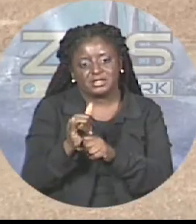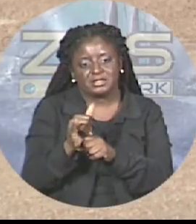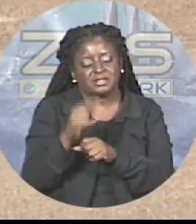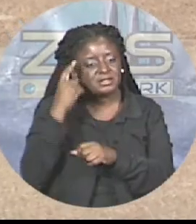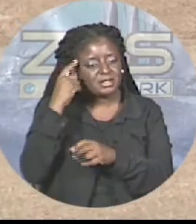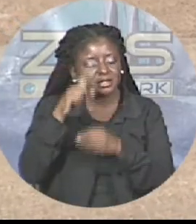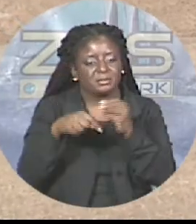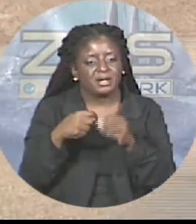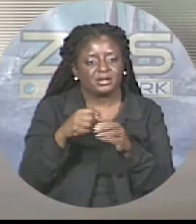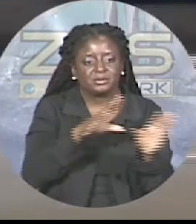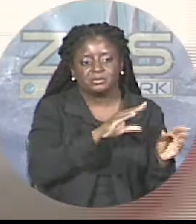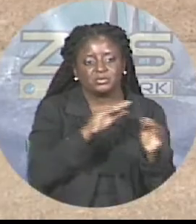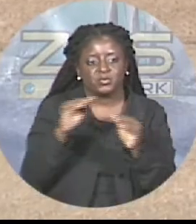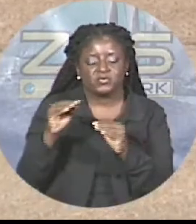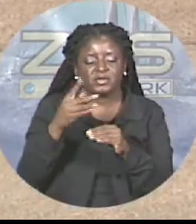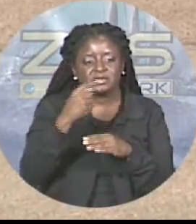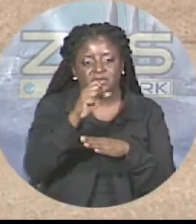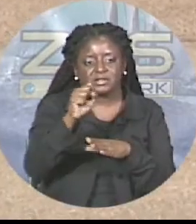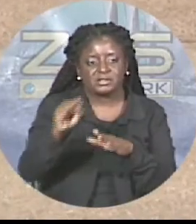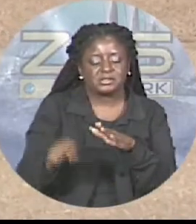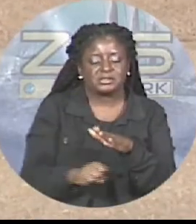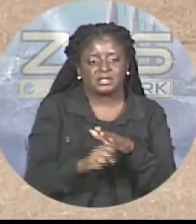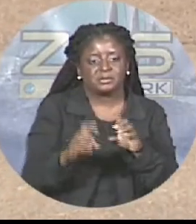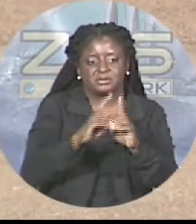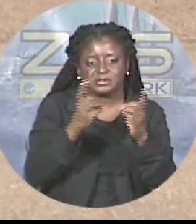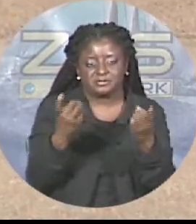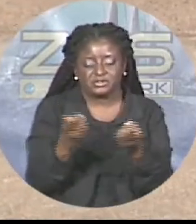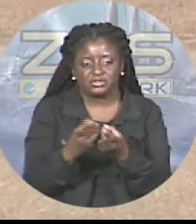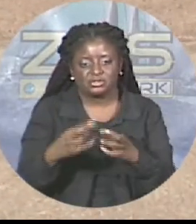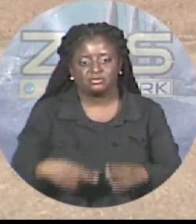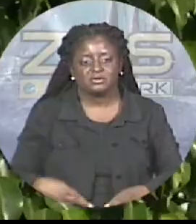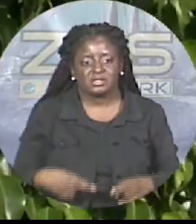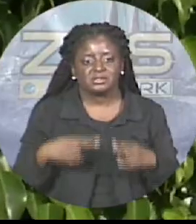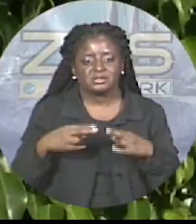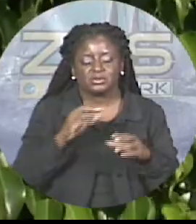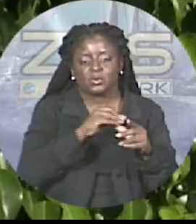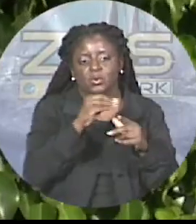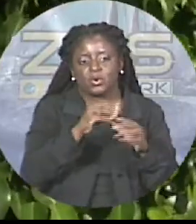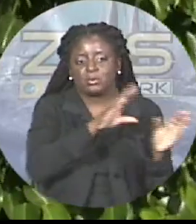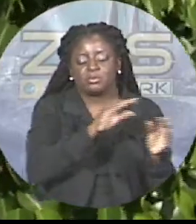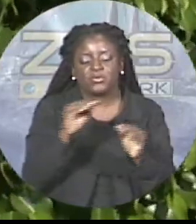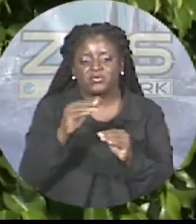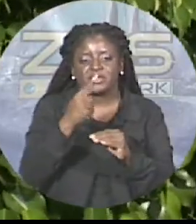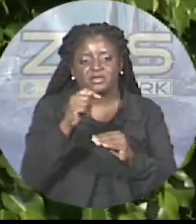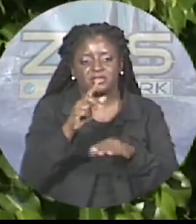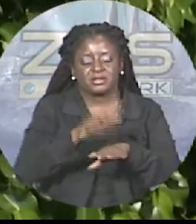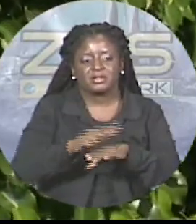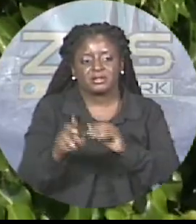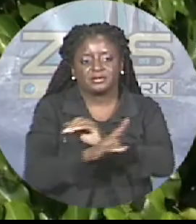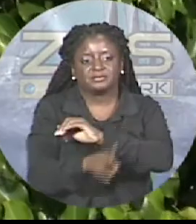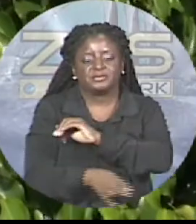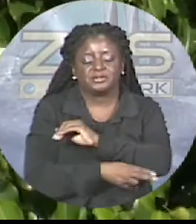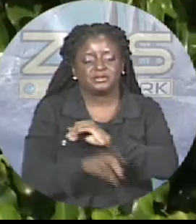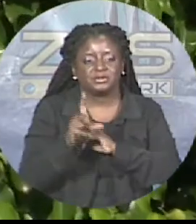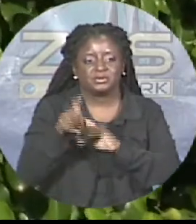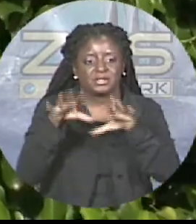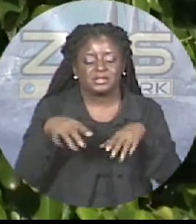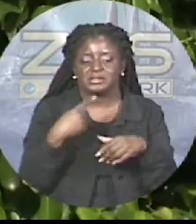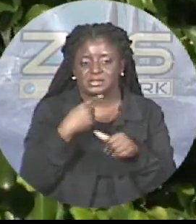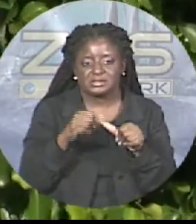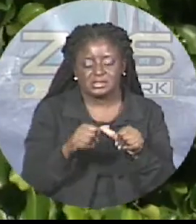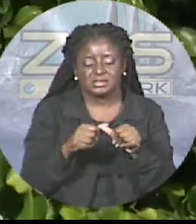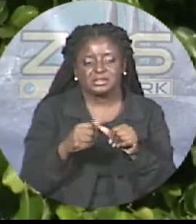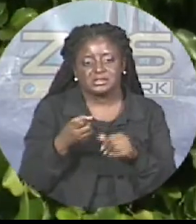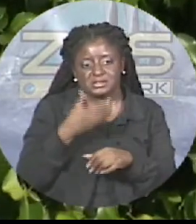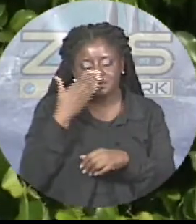the subdivision residents or the dump site. The openness reference to decaying model. You're still smelling that, and then in the back, the vegetation starting